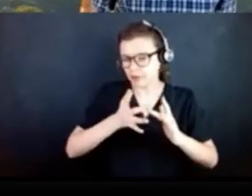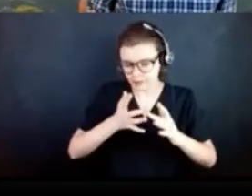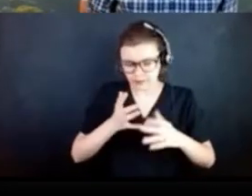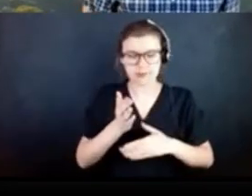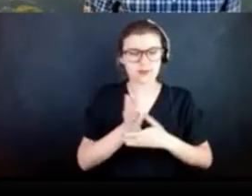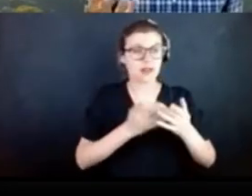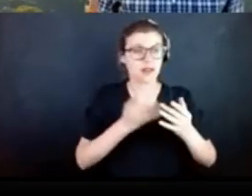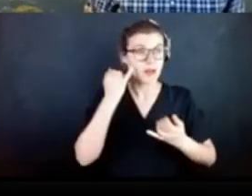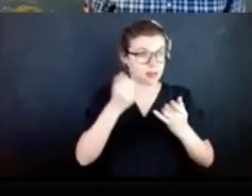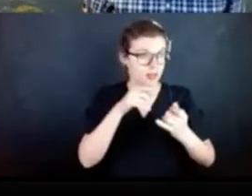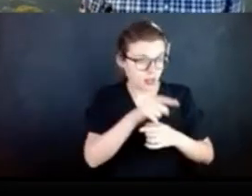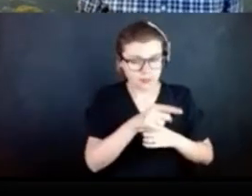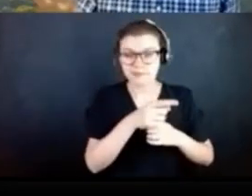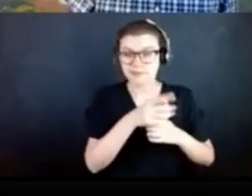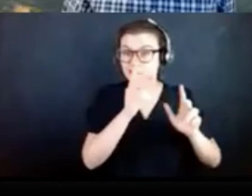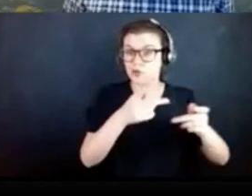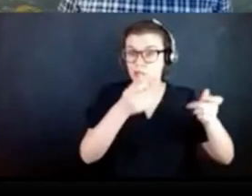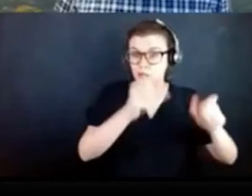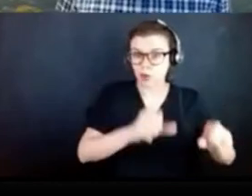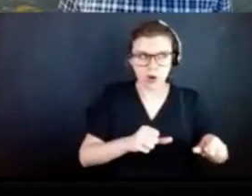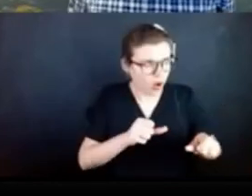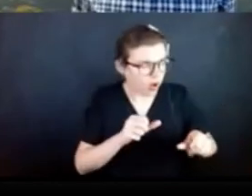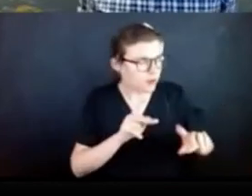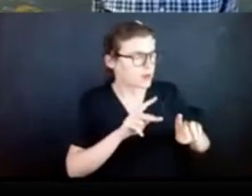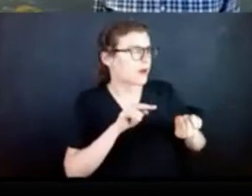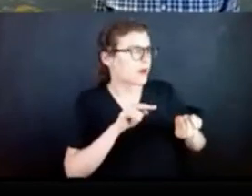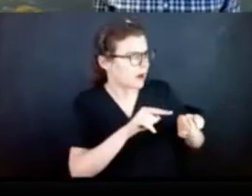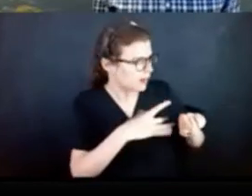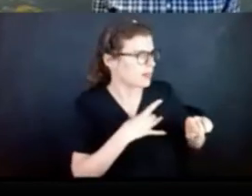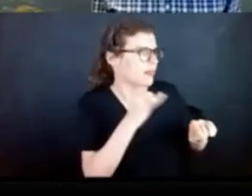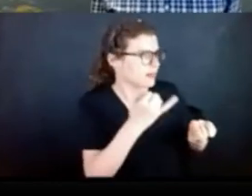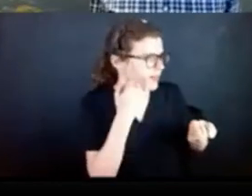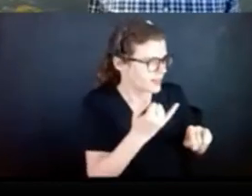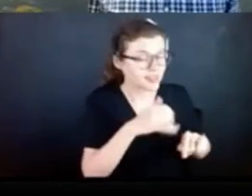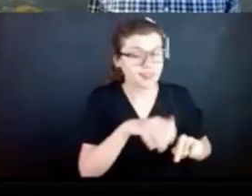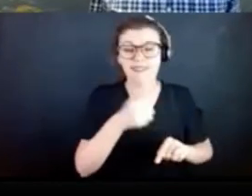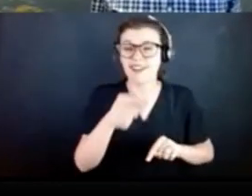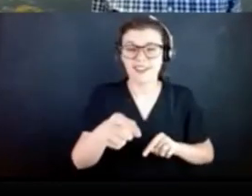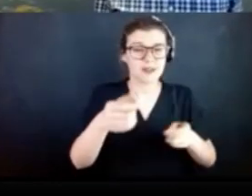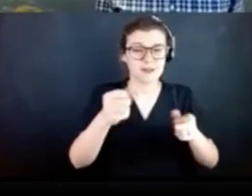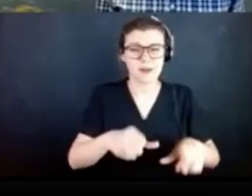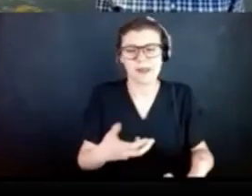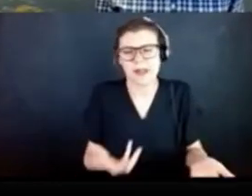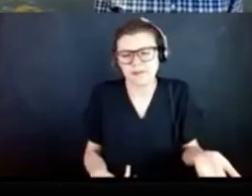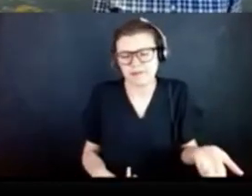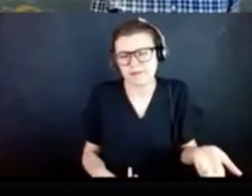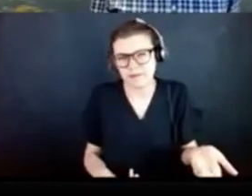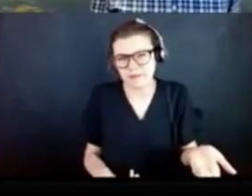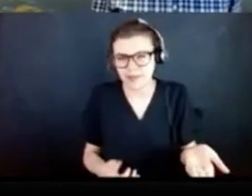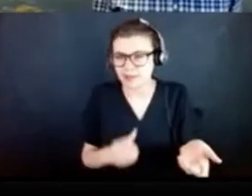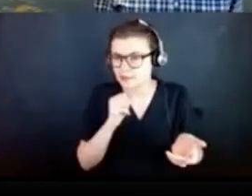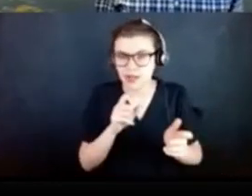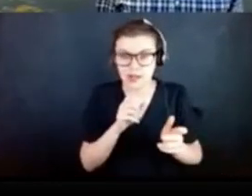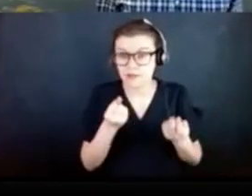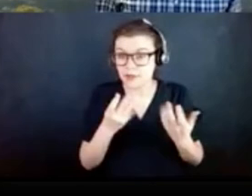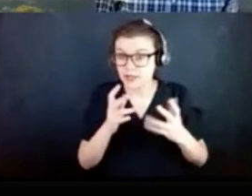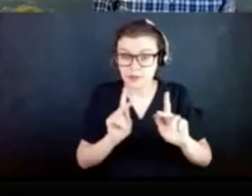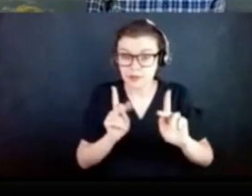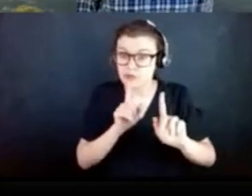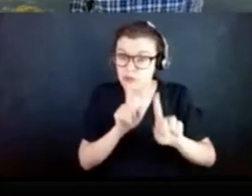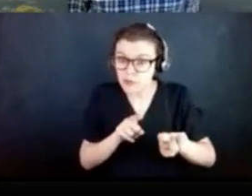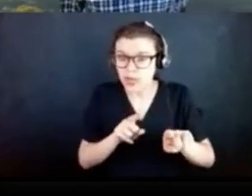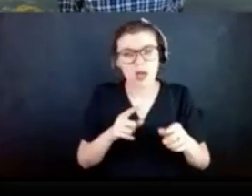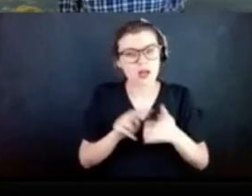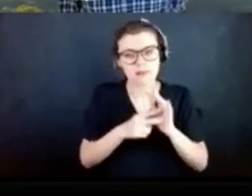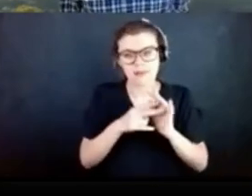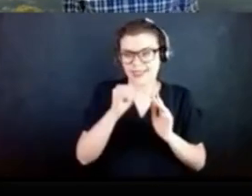taken up by the class and discussed further, and others might get dropped, maybe because a discussion post wasn't really replied to by many.